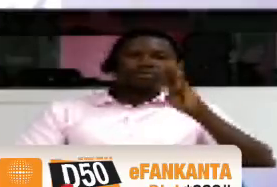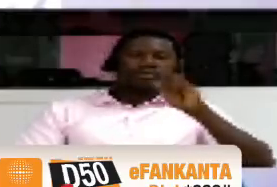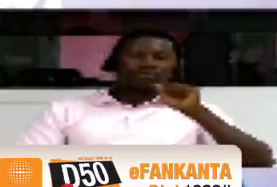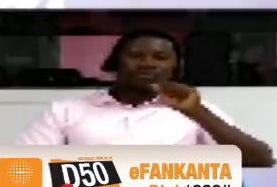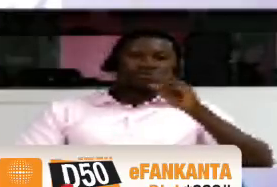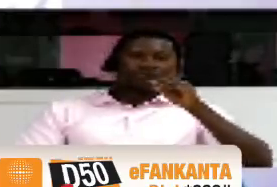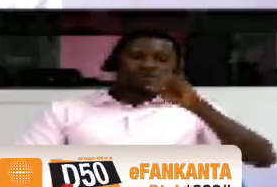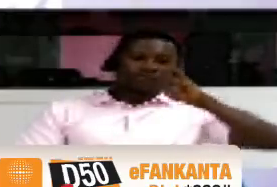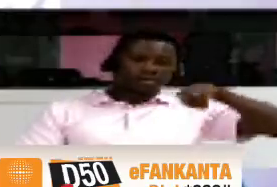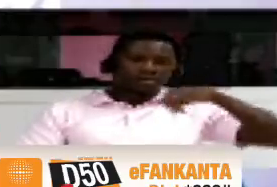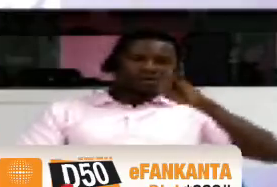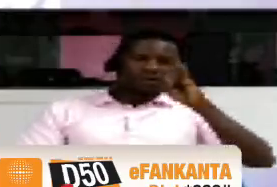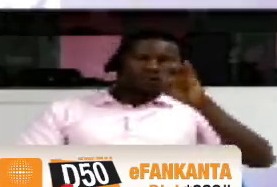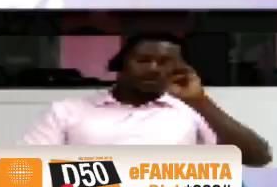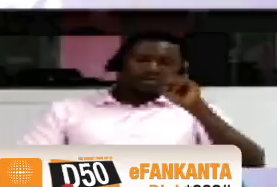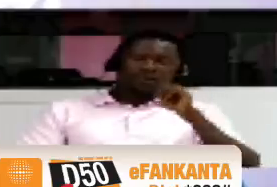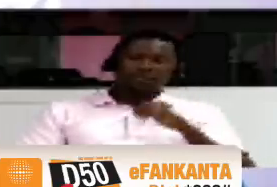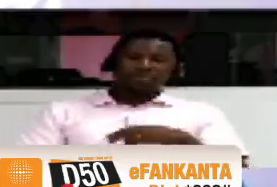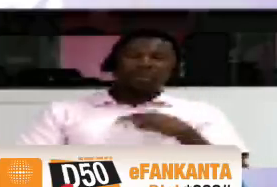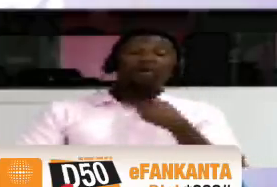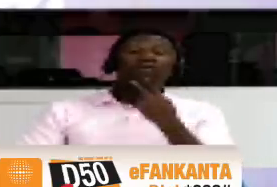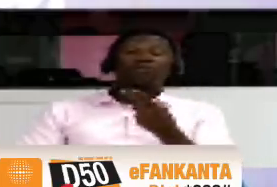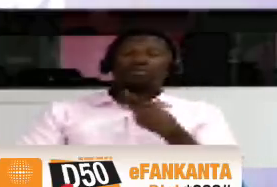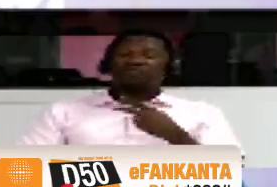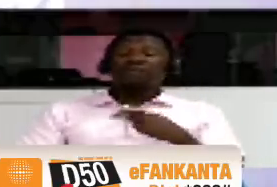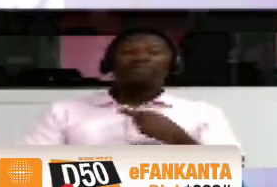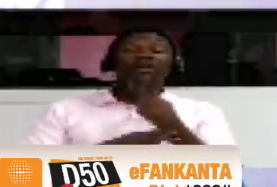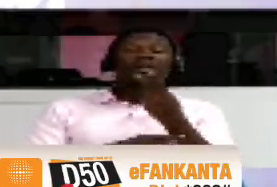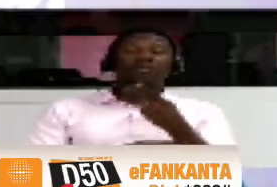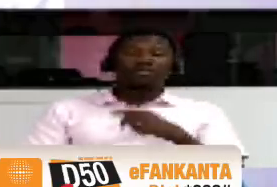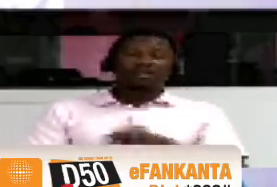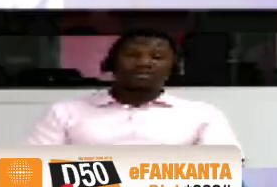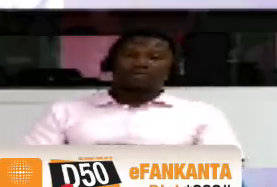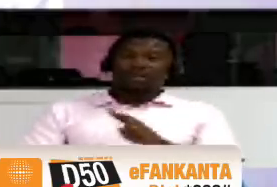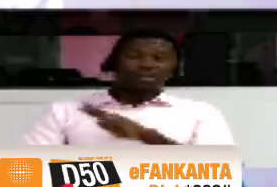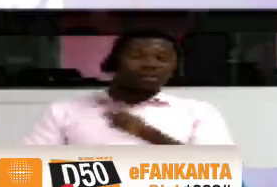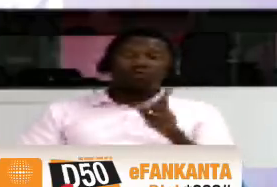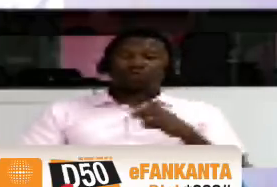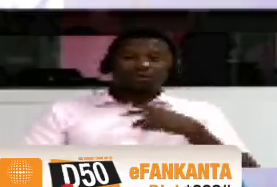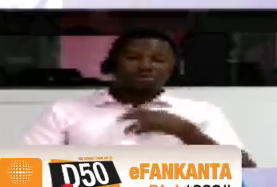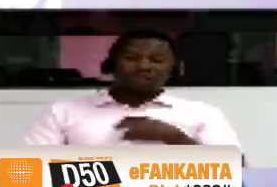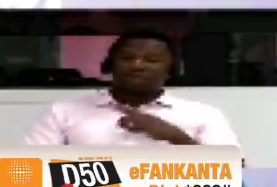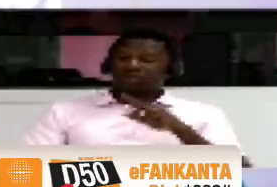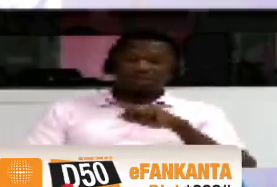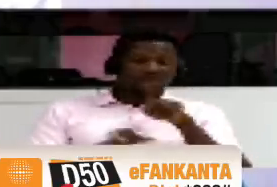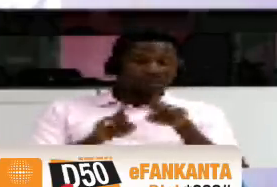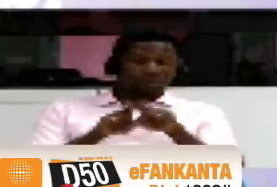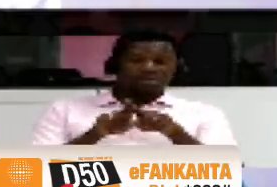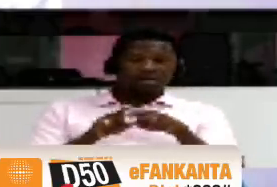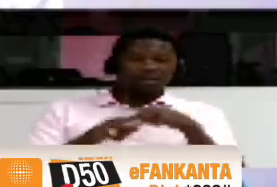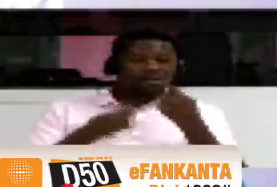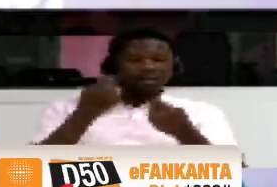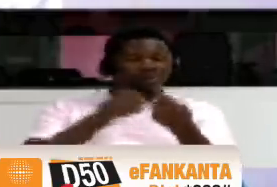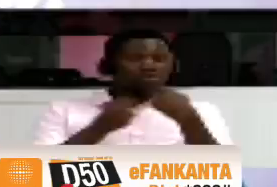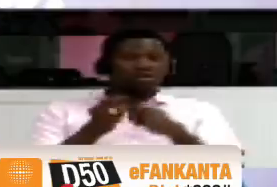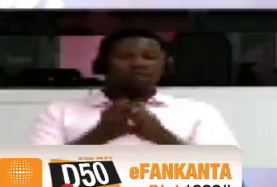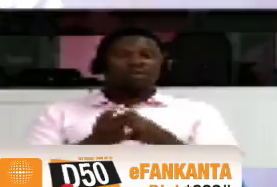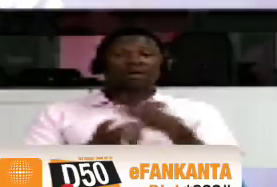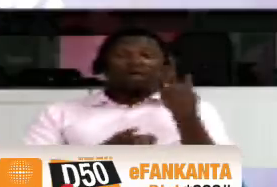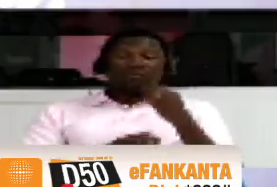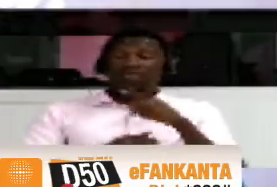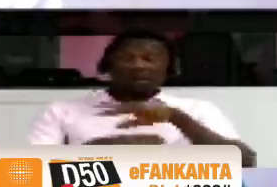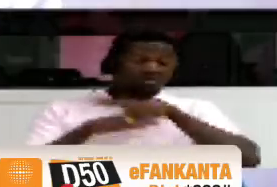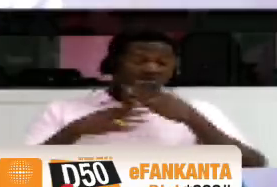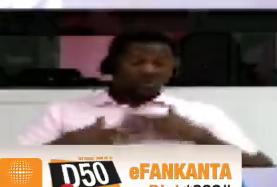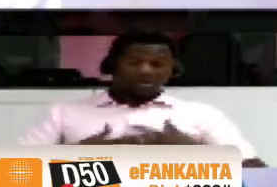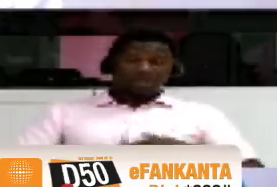it was this time very hard and harsh that they don't want to see any kind of this again. And if